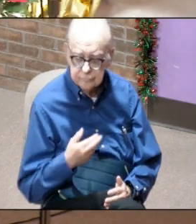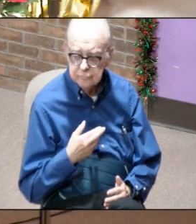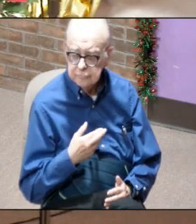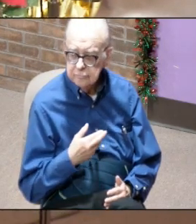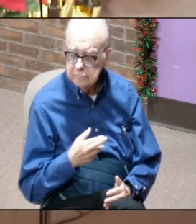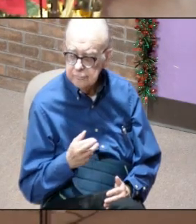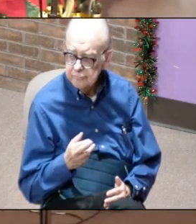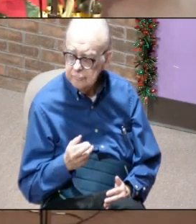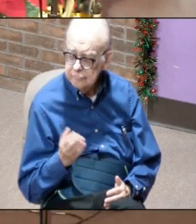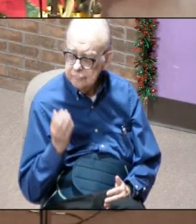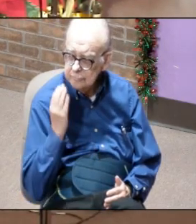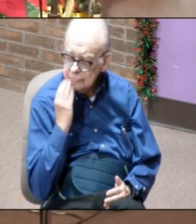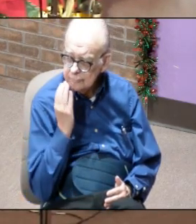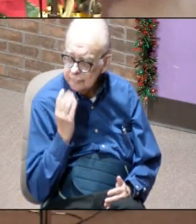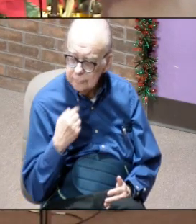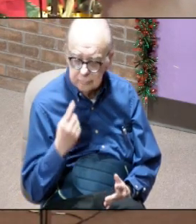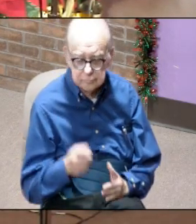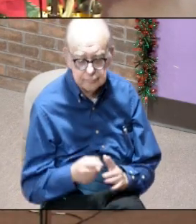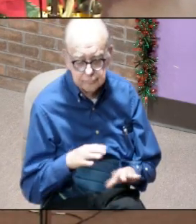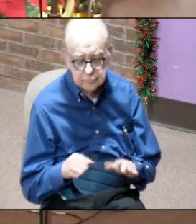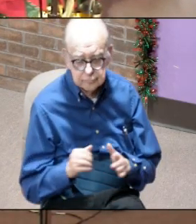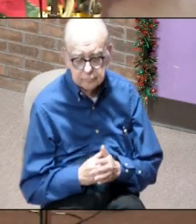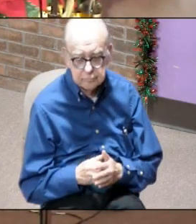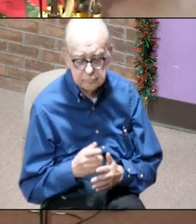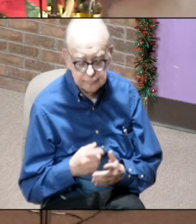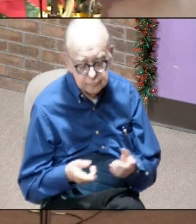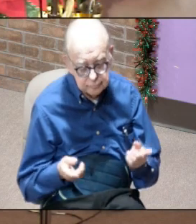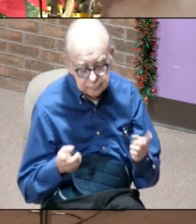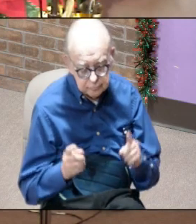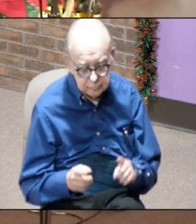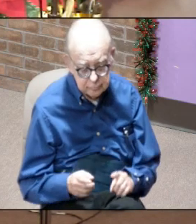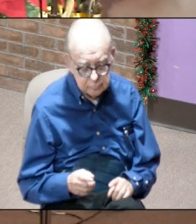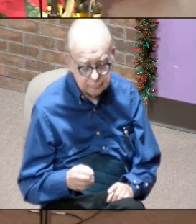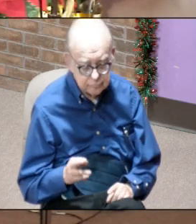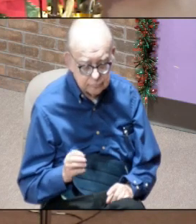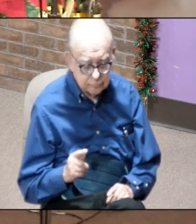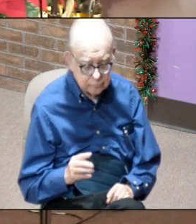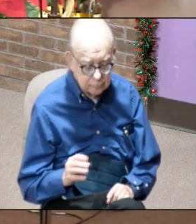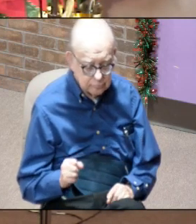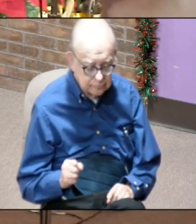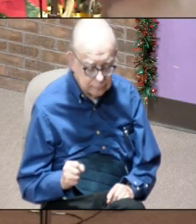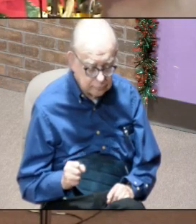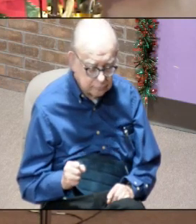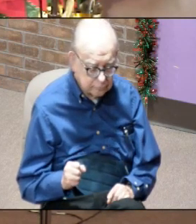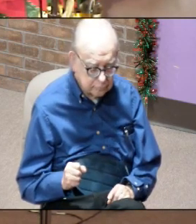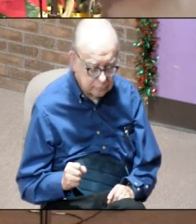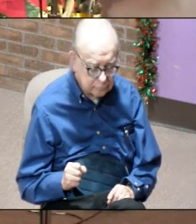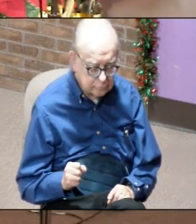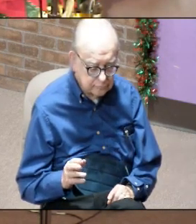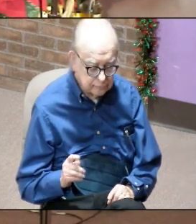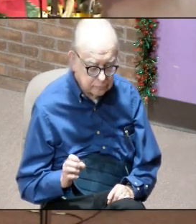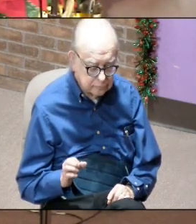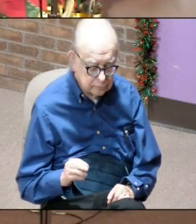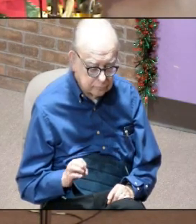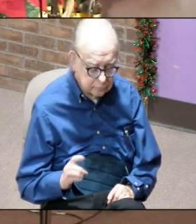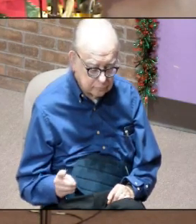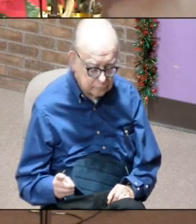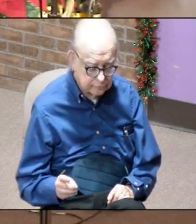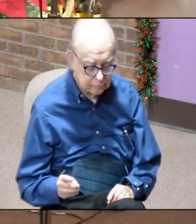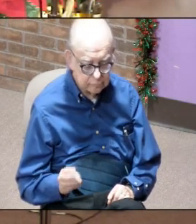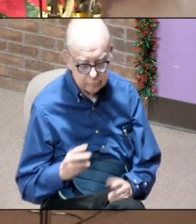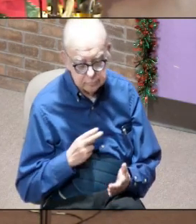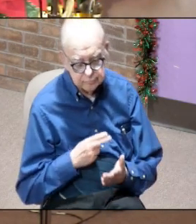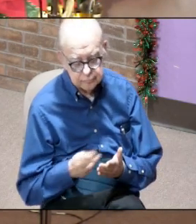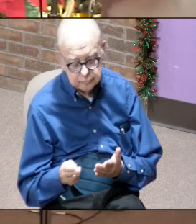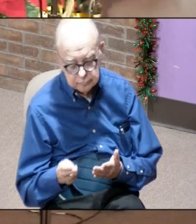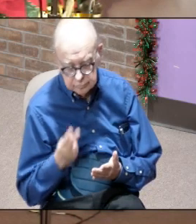religion, you know, and we begin to do this. And so what ends up happening? By racism, by greed. I mean, honestly, look